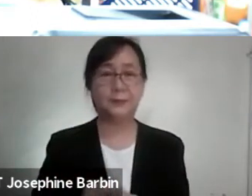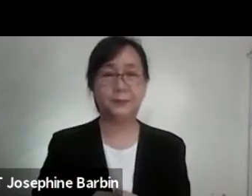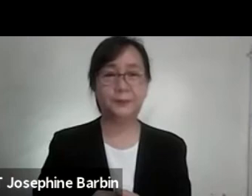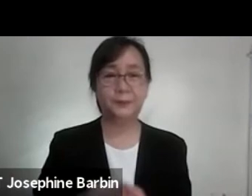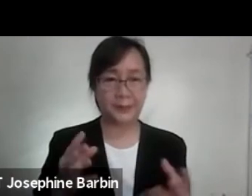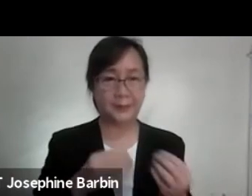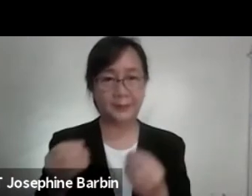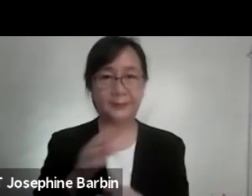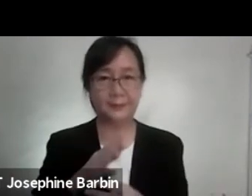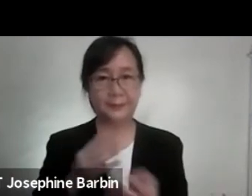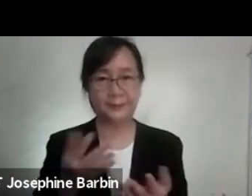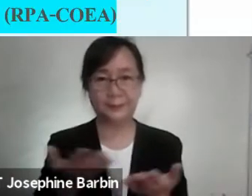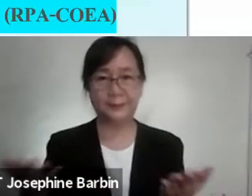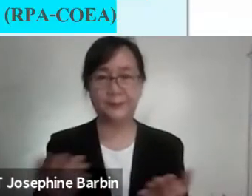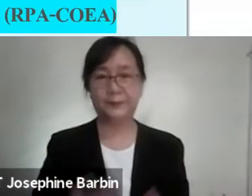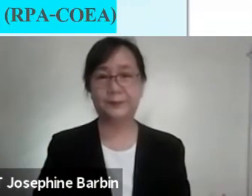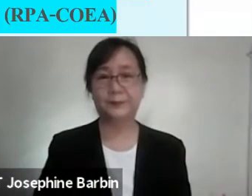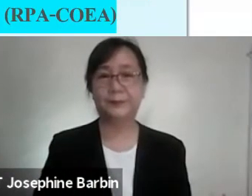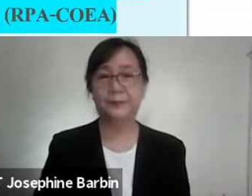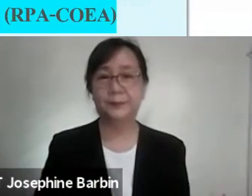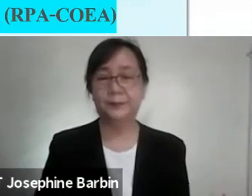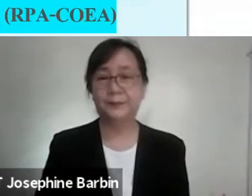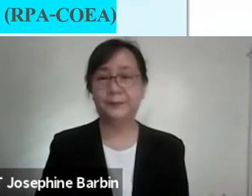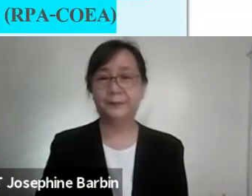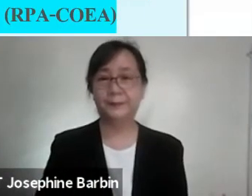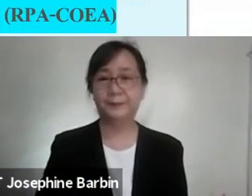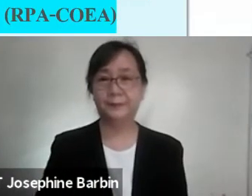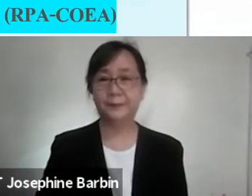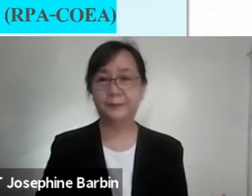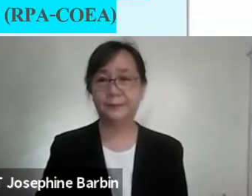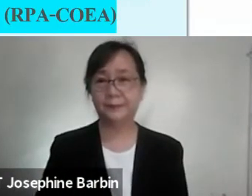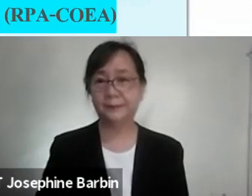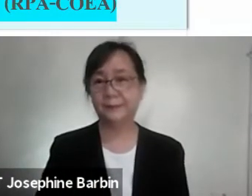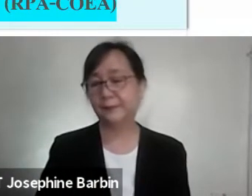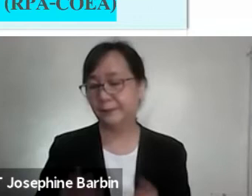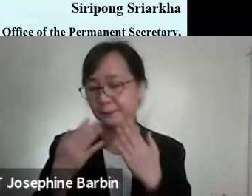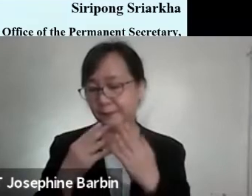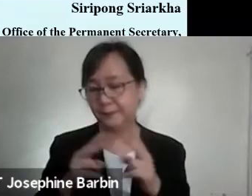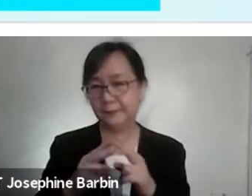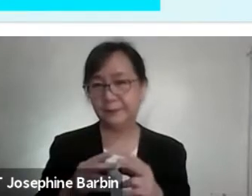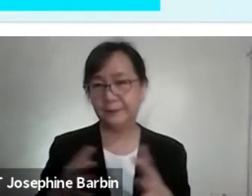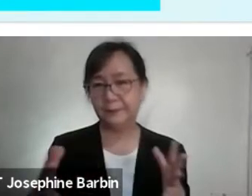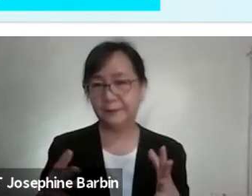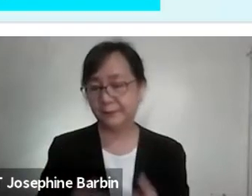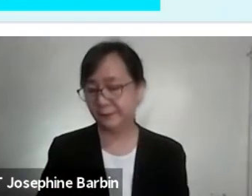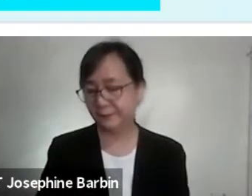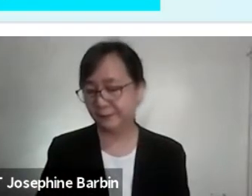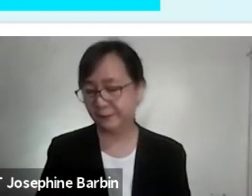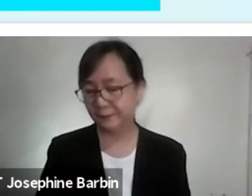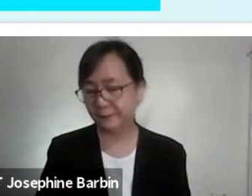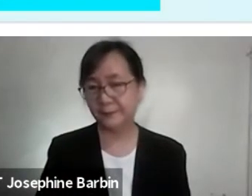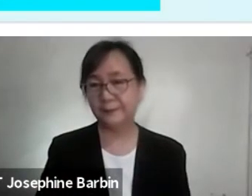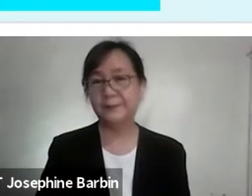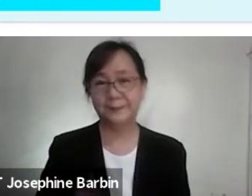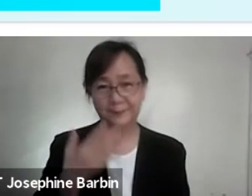Mr. Siripong Siriaka. Thank you very much. Thank you for the introduction and Very good